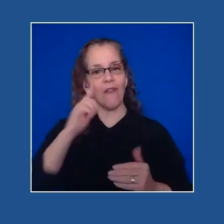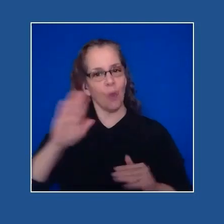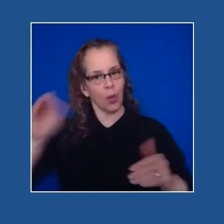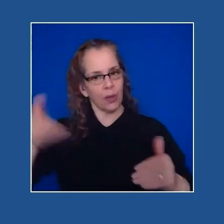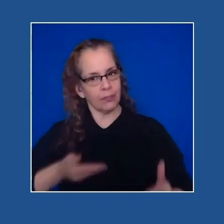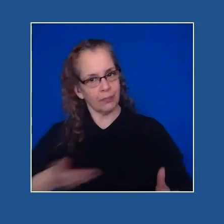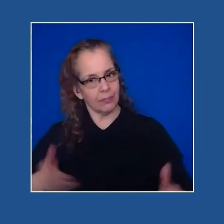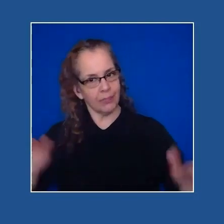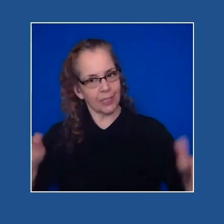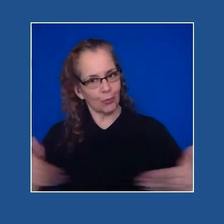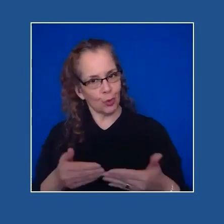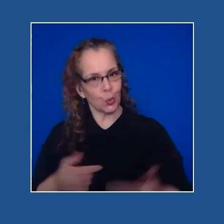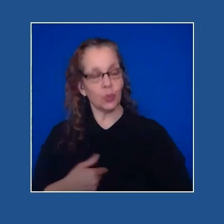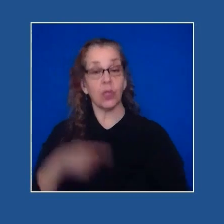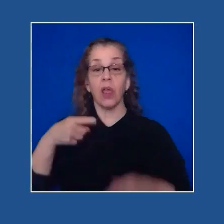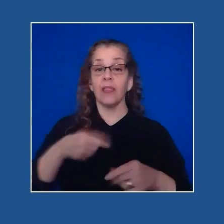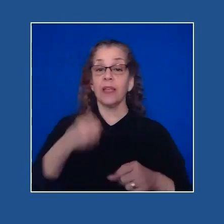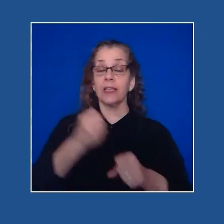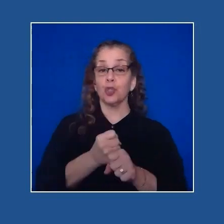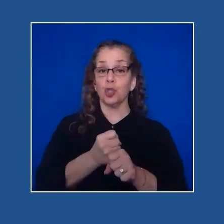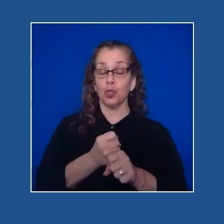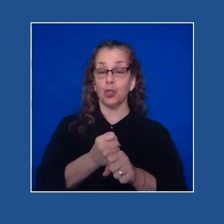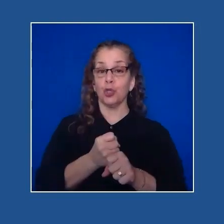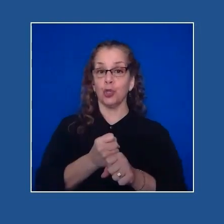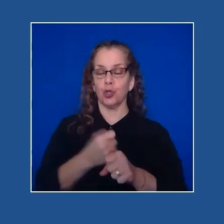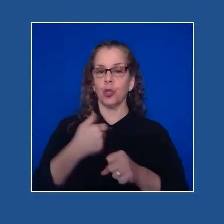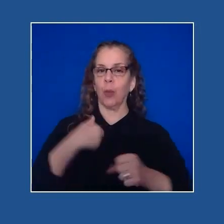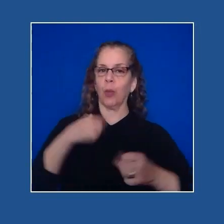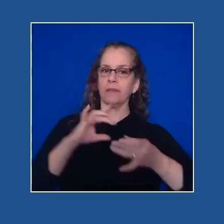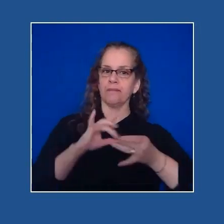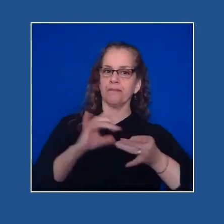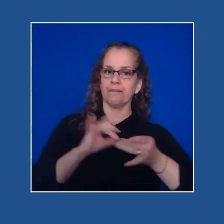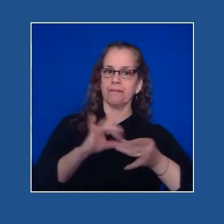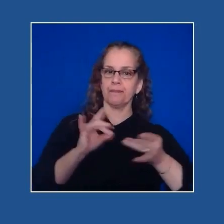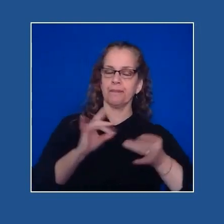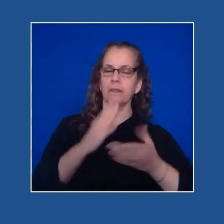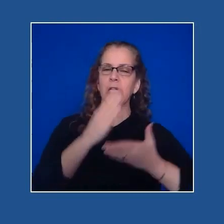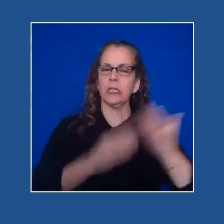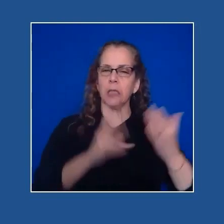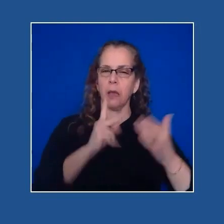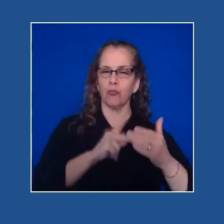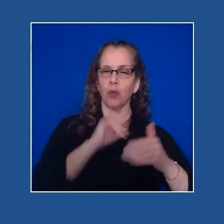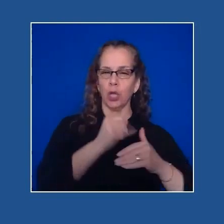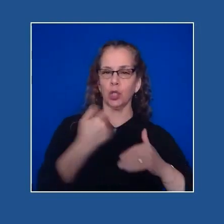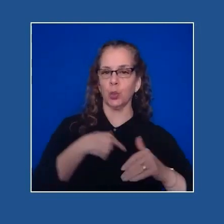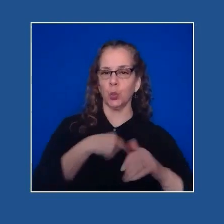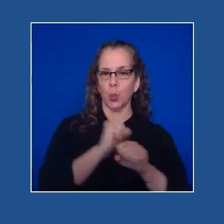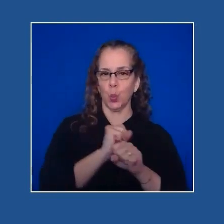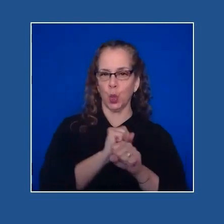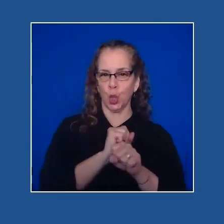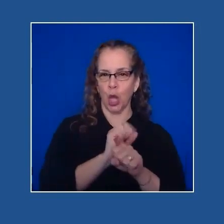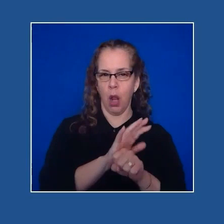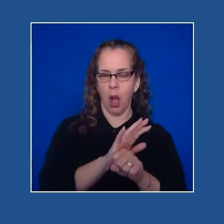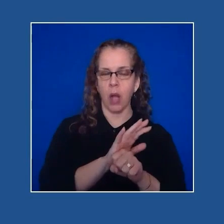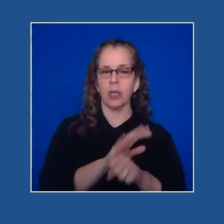this year, I will highlight some of the projects we are currently working on that